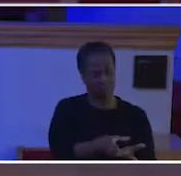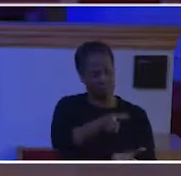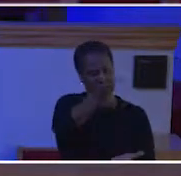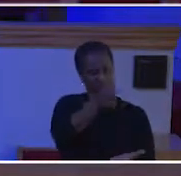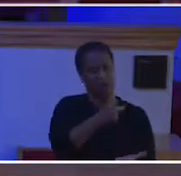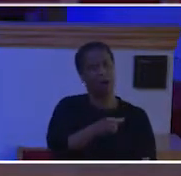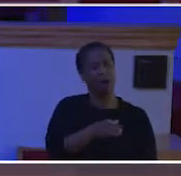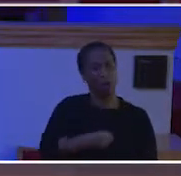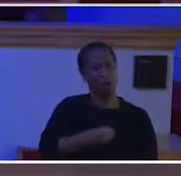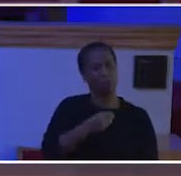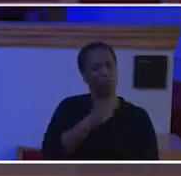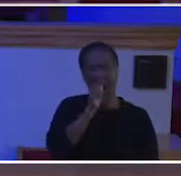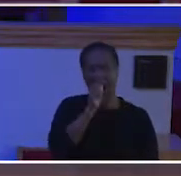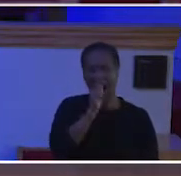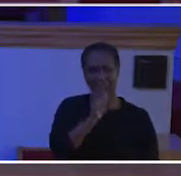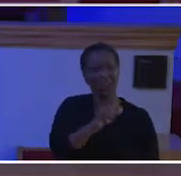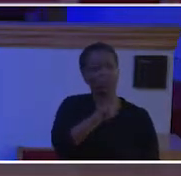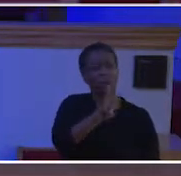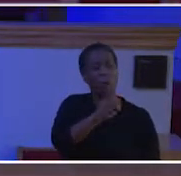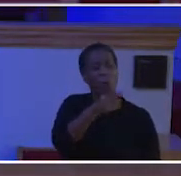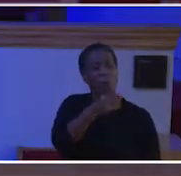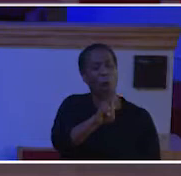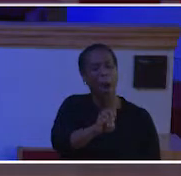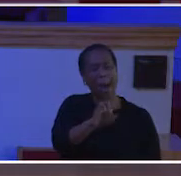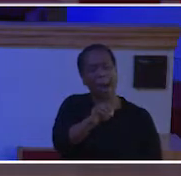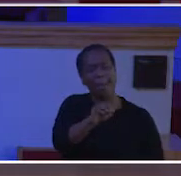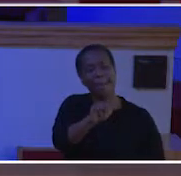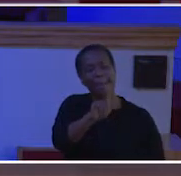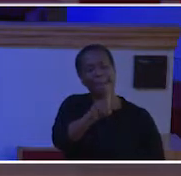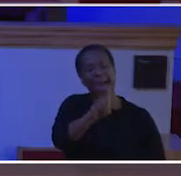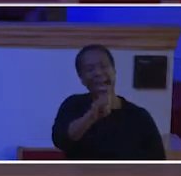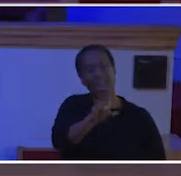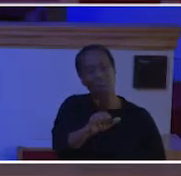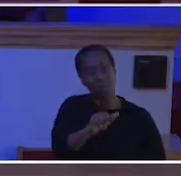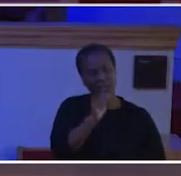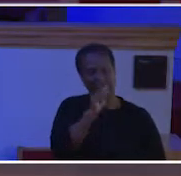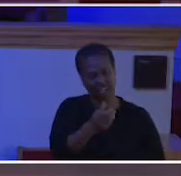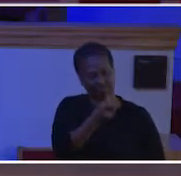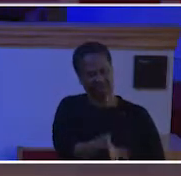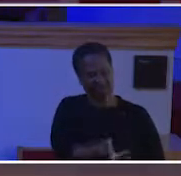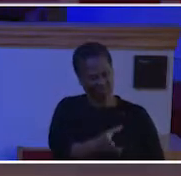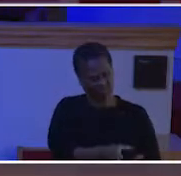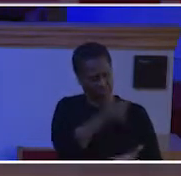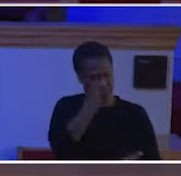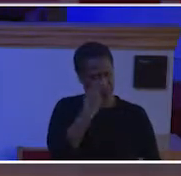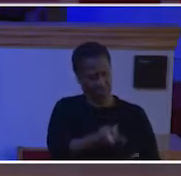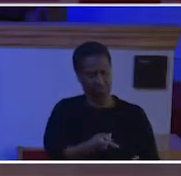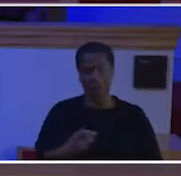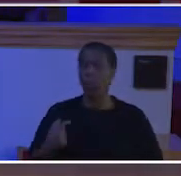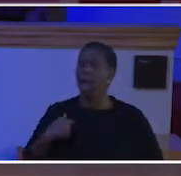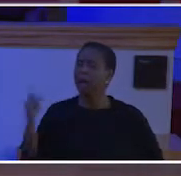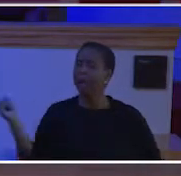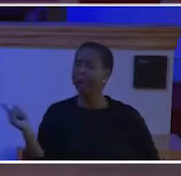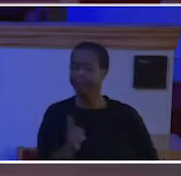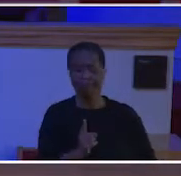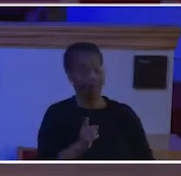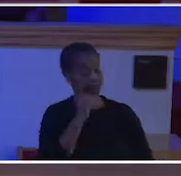lying there on the counter, and I said to myself when I spied those